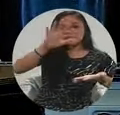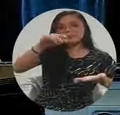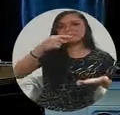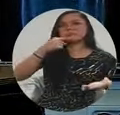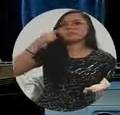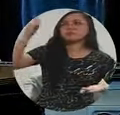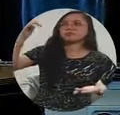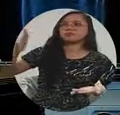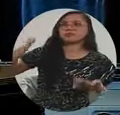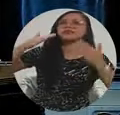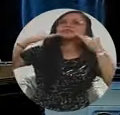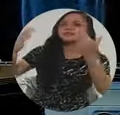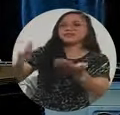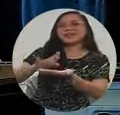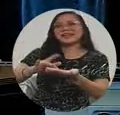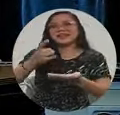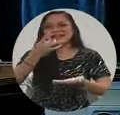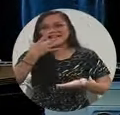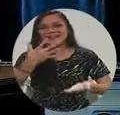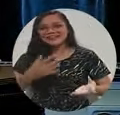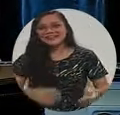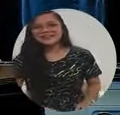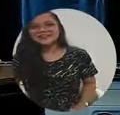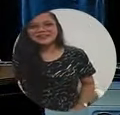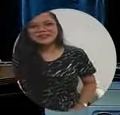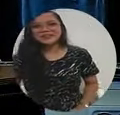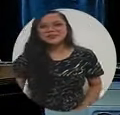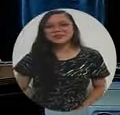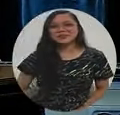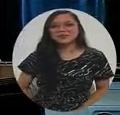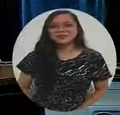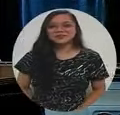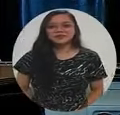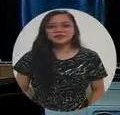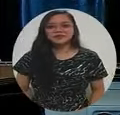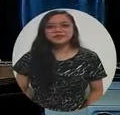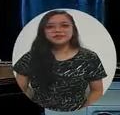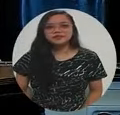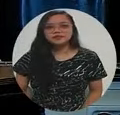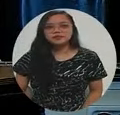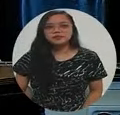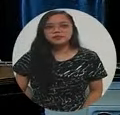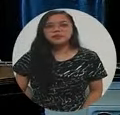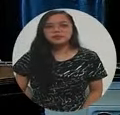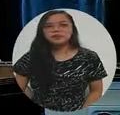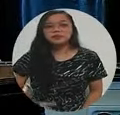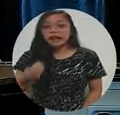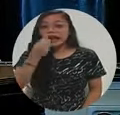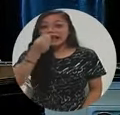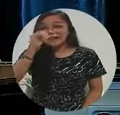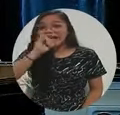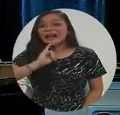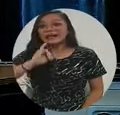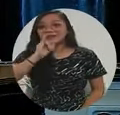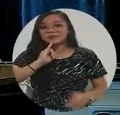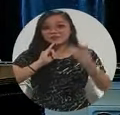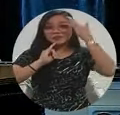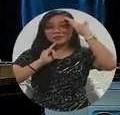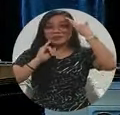Nakaingon ko sa Ginoo, Ginoo, salamat sa tambal. Bisag isog. Kaya makakaunta ka ice cream,